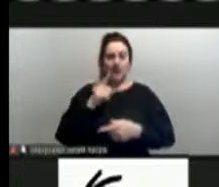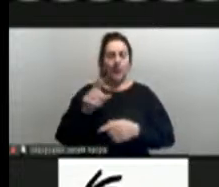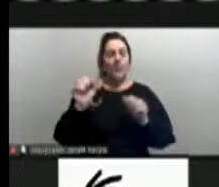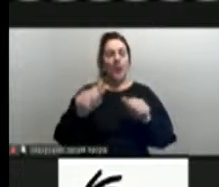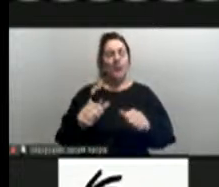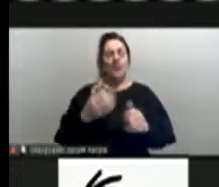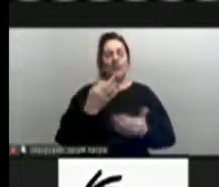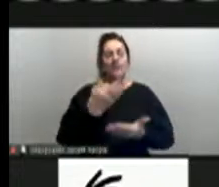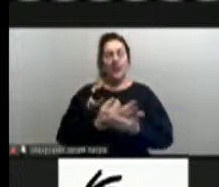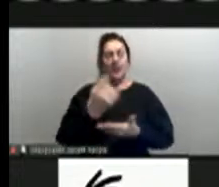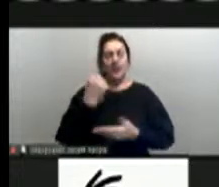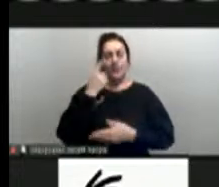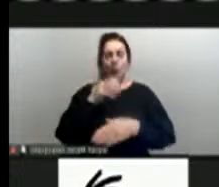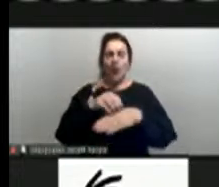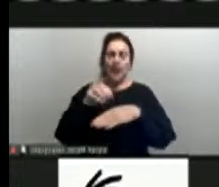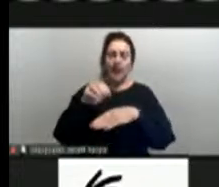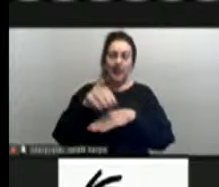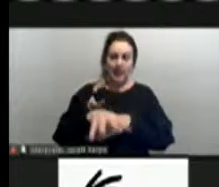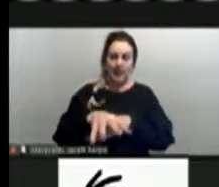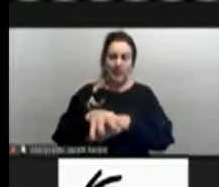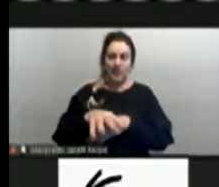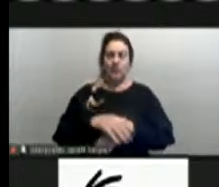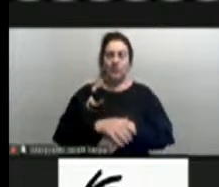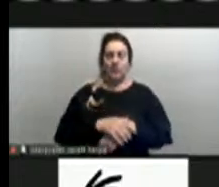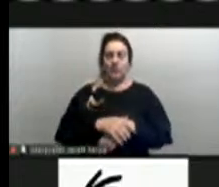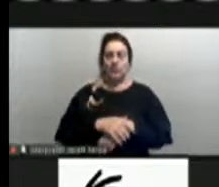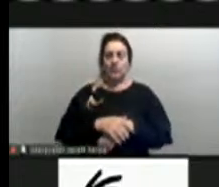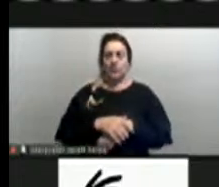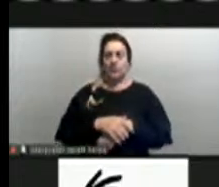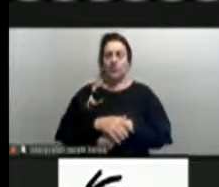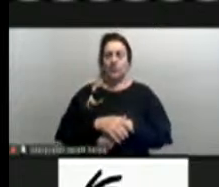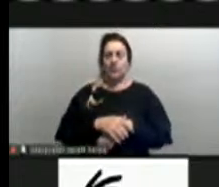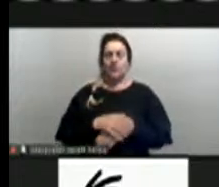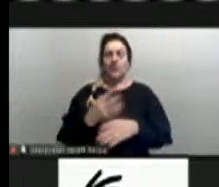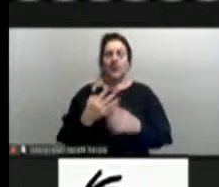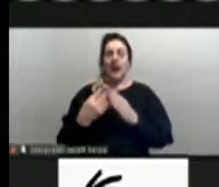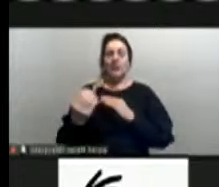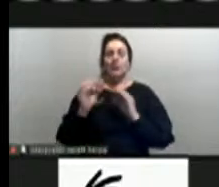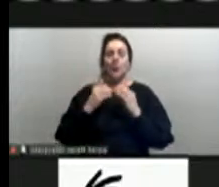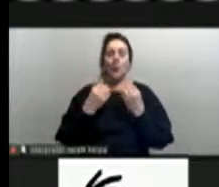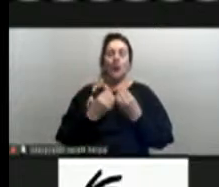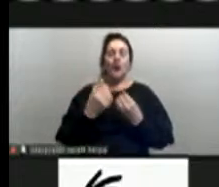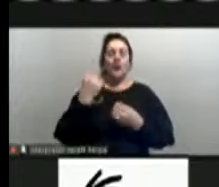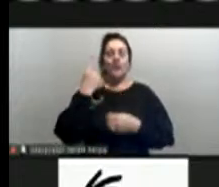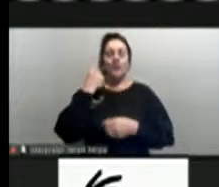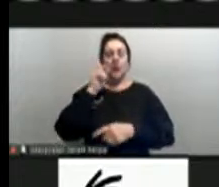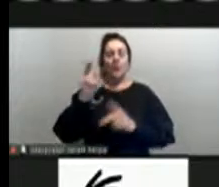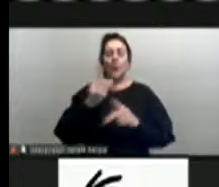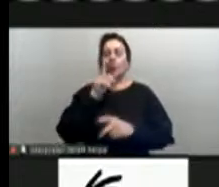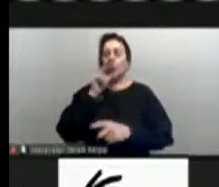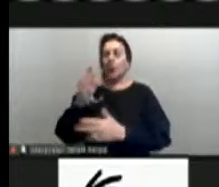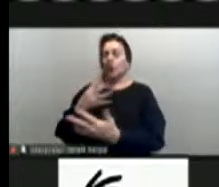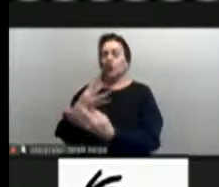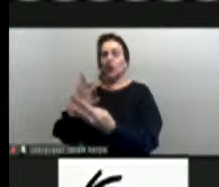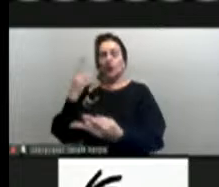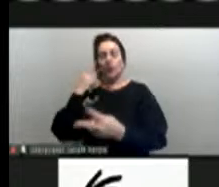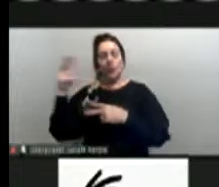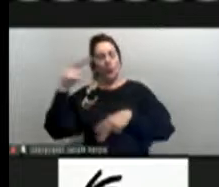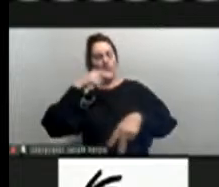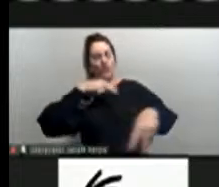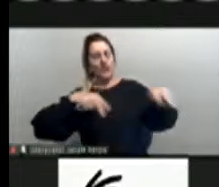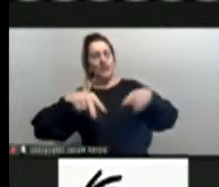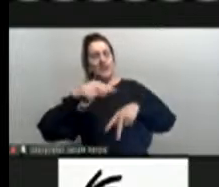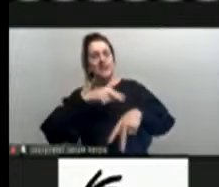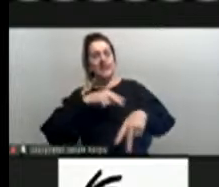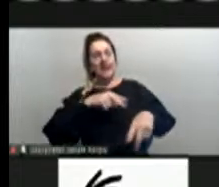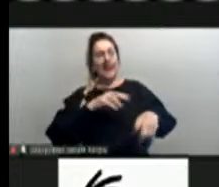a council of outside organizations for corrections to oversee conditions in the